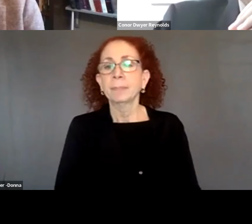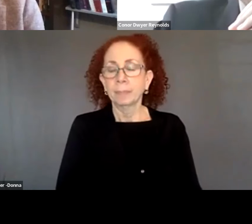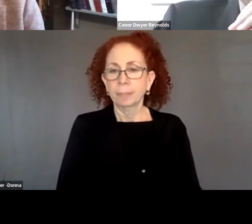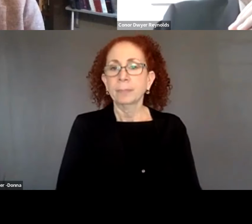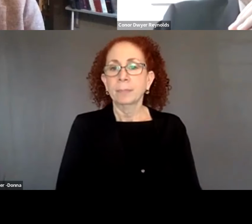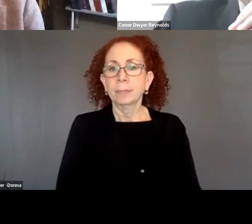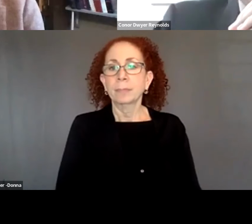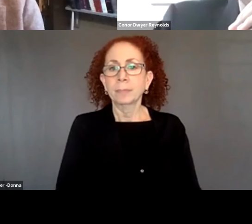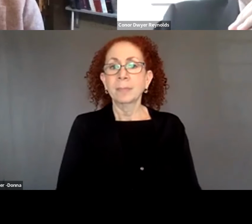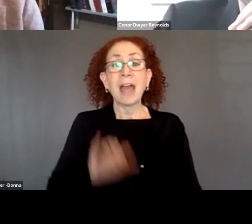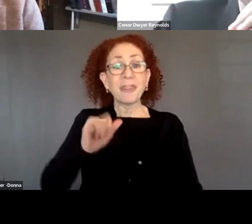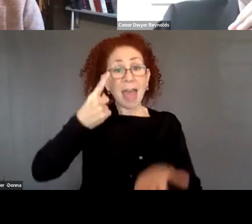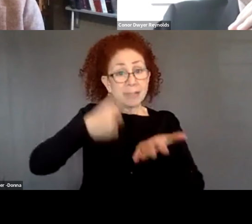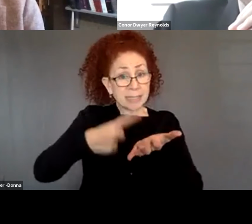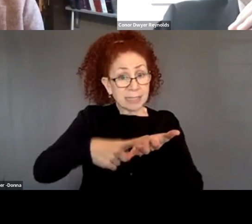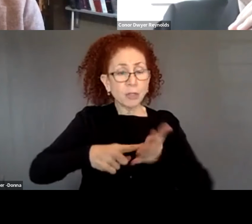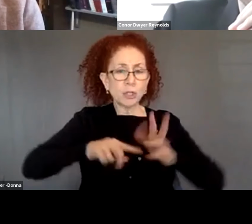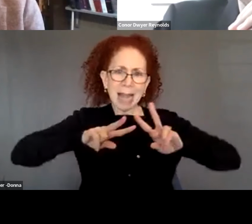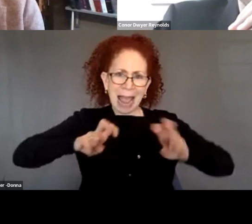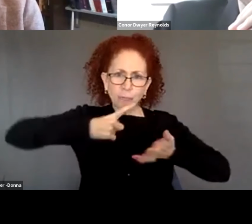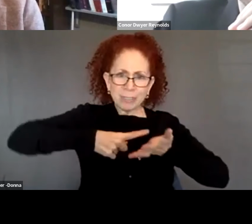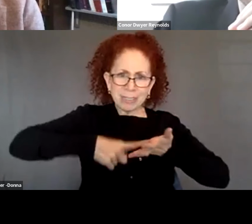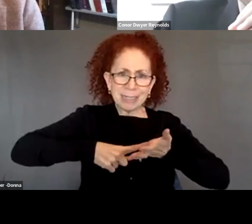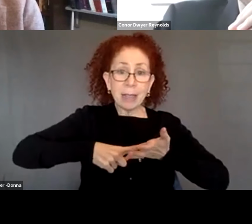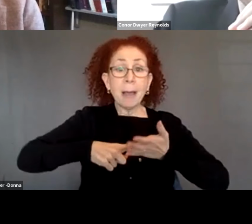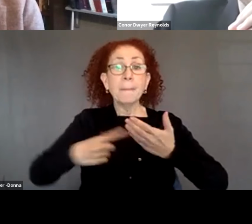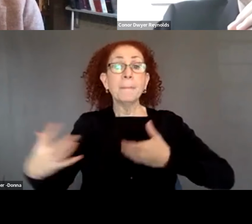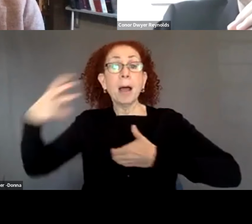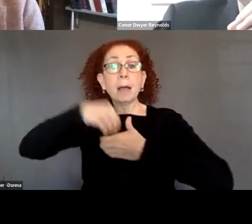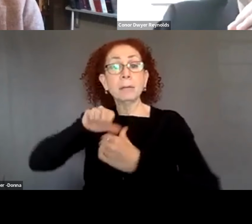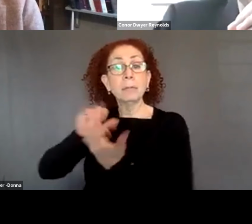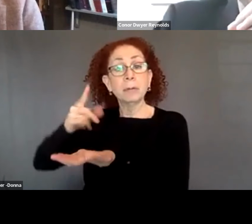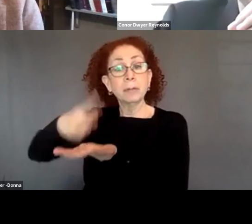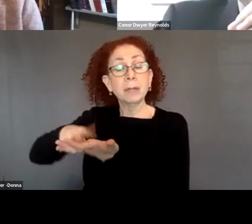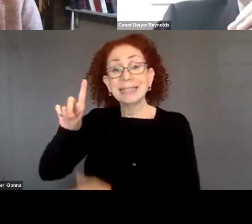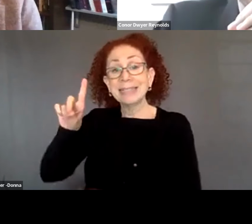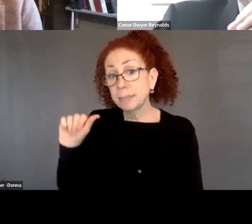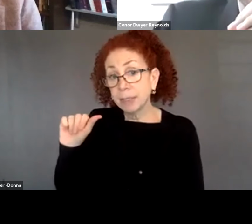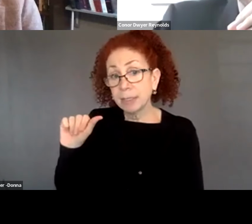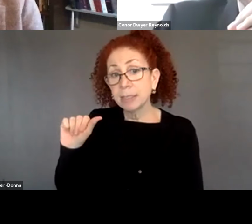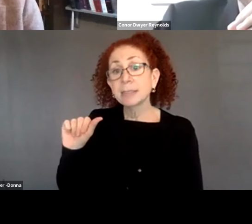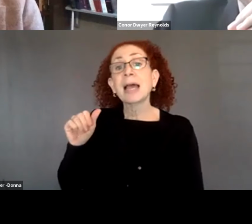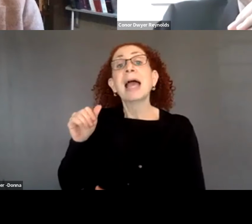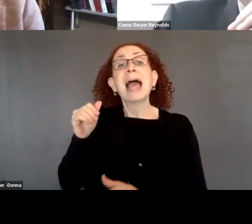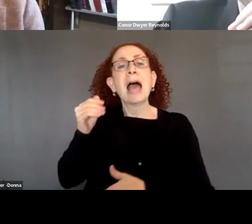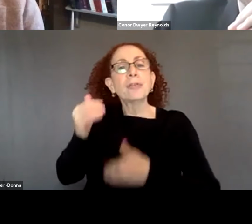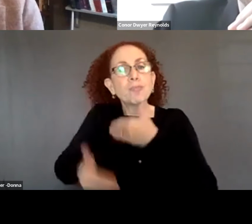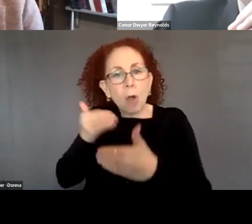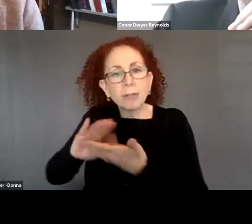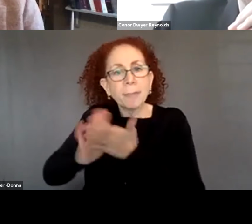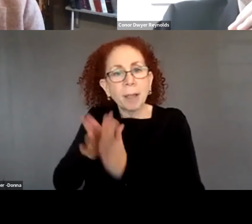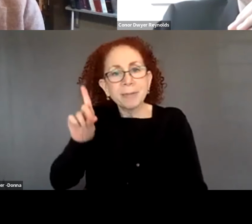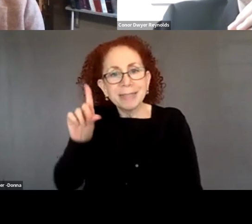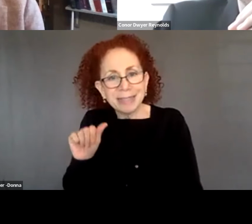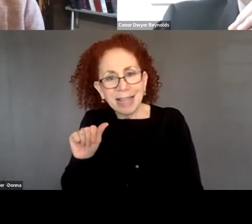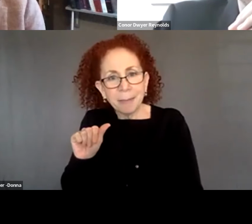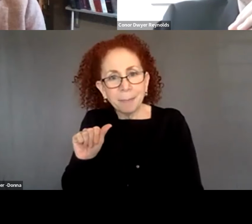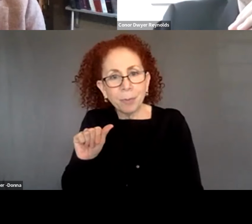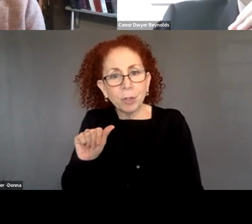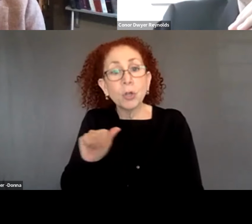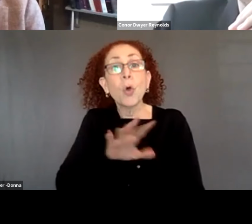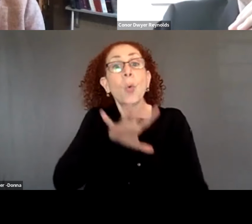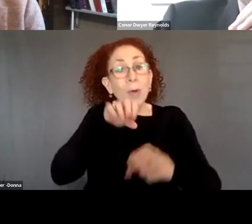these discussions and critiques by addressing disability and processes of disablement within this ongoing social